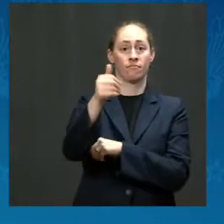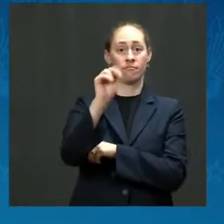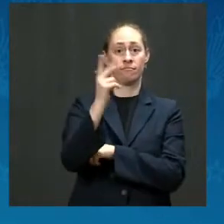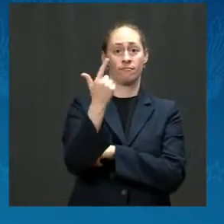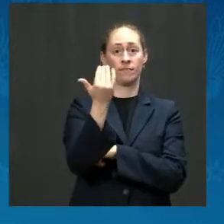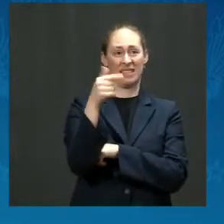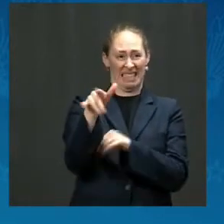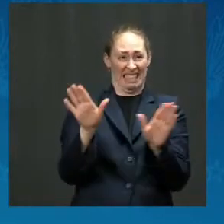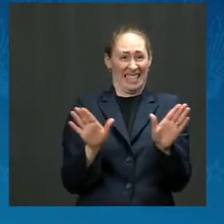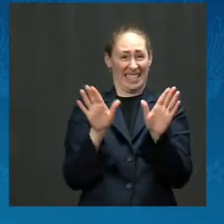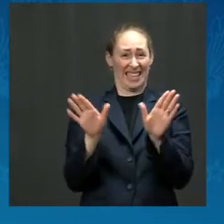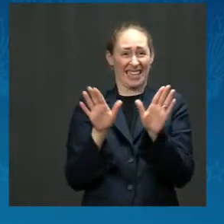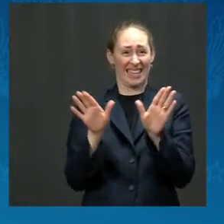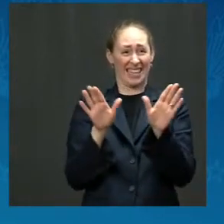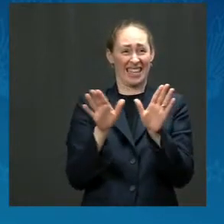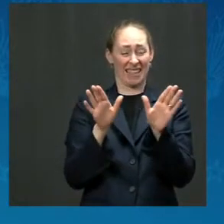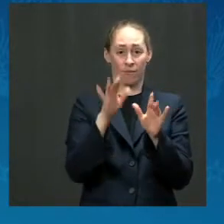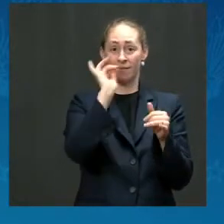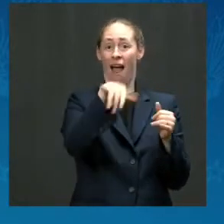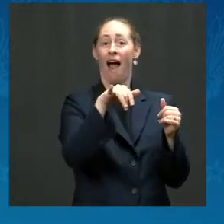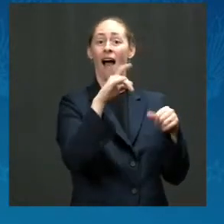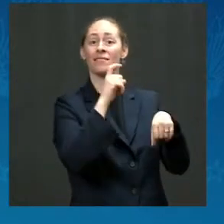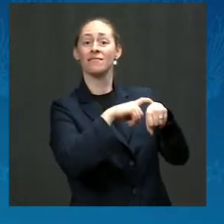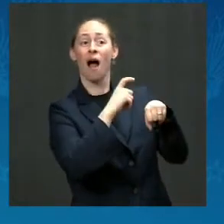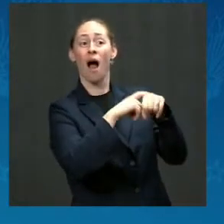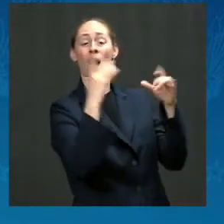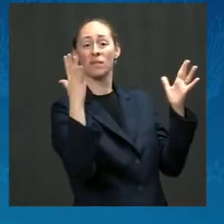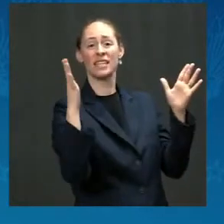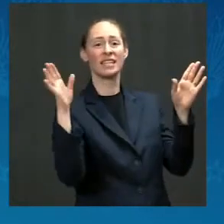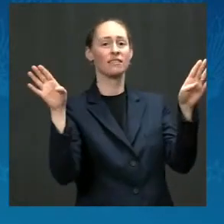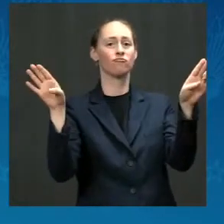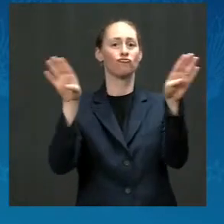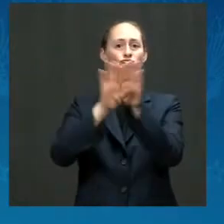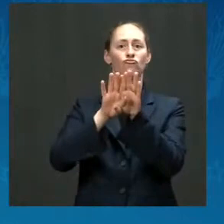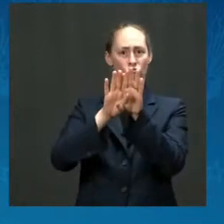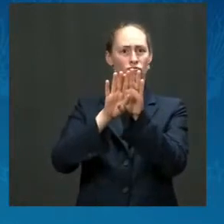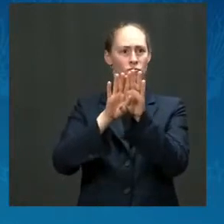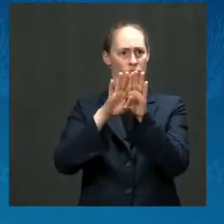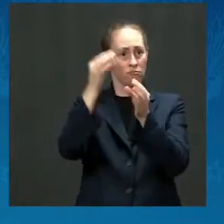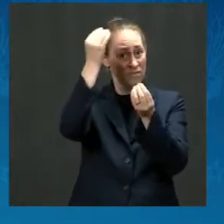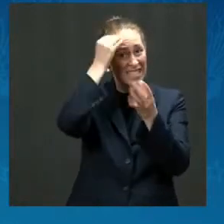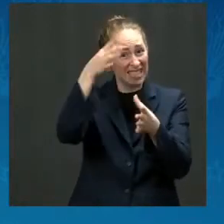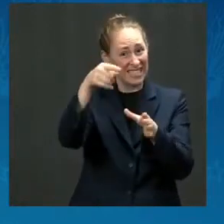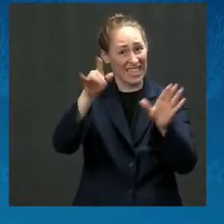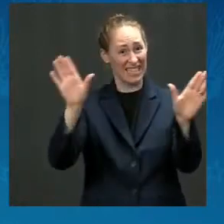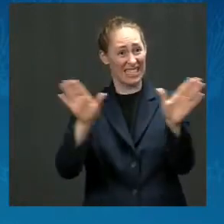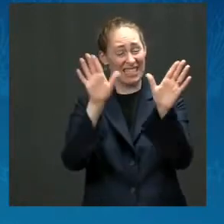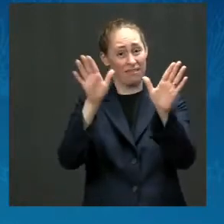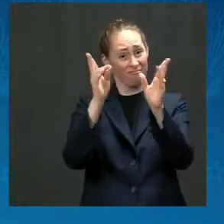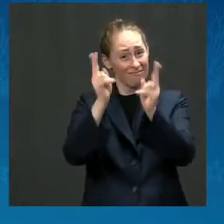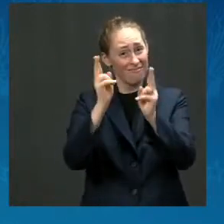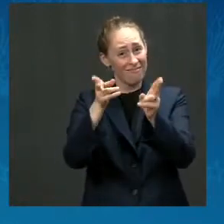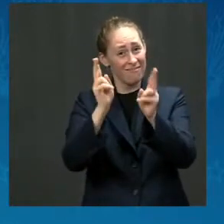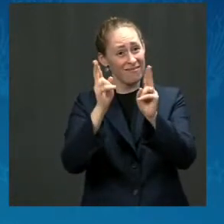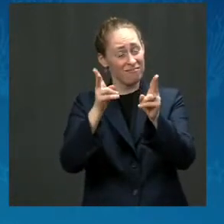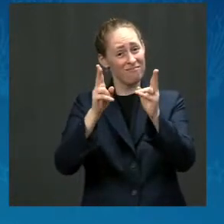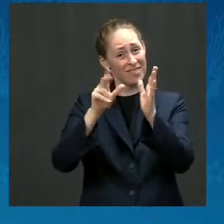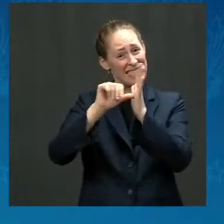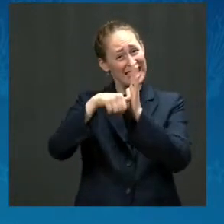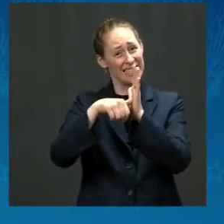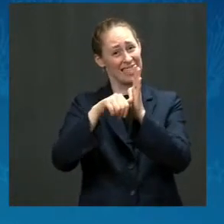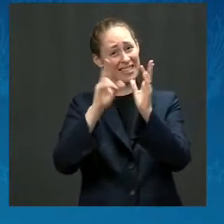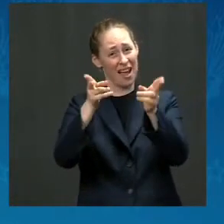special enrollment period will end. On Sunday, August 15th,